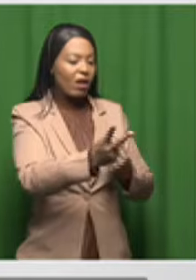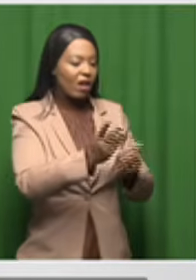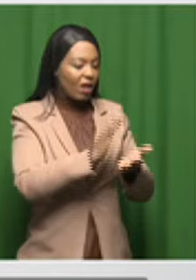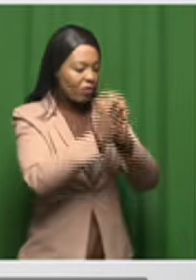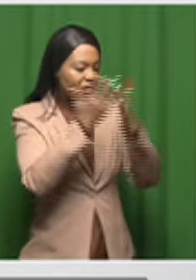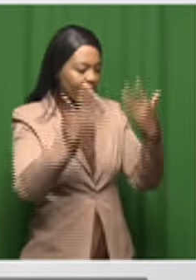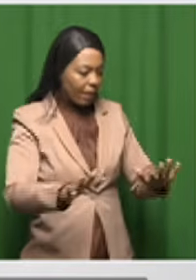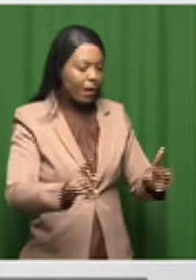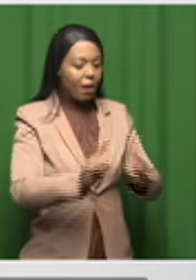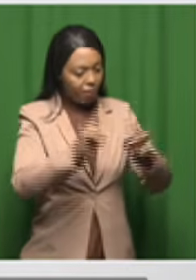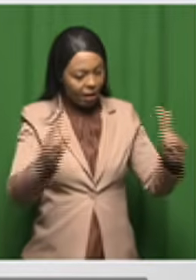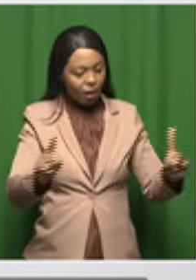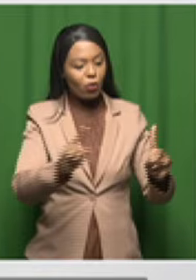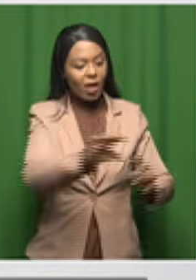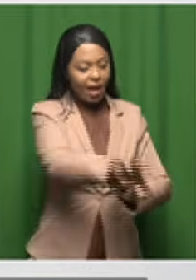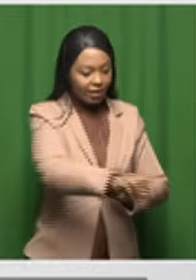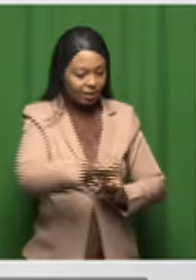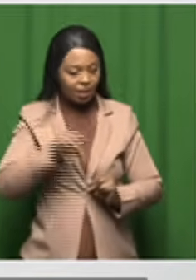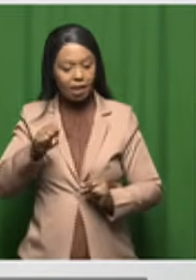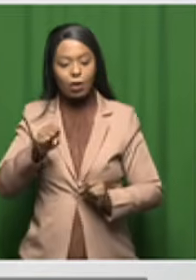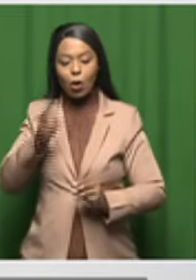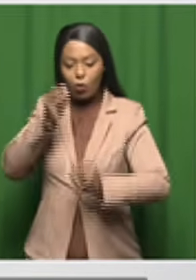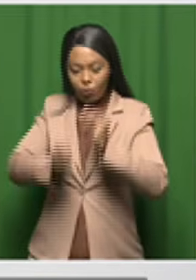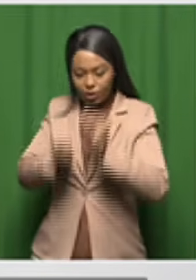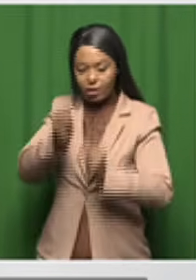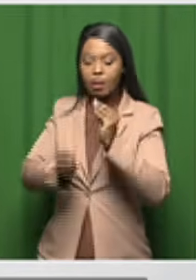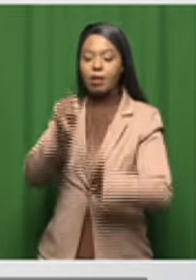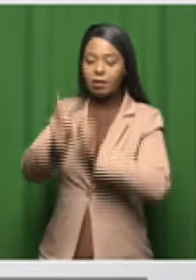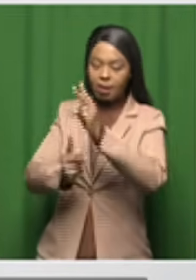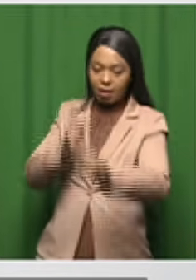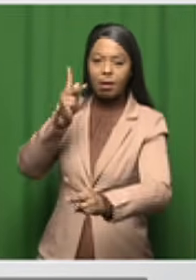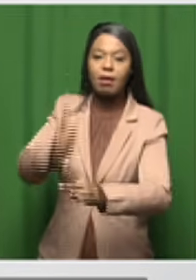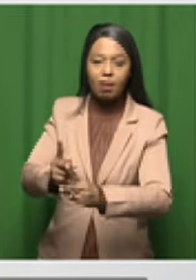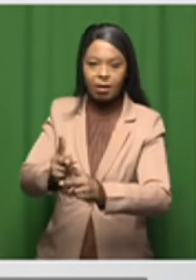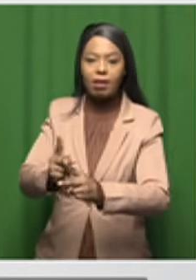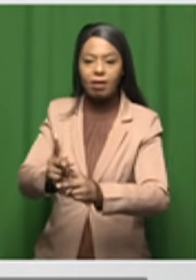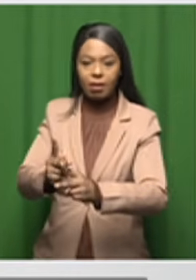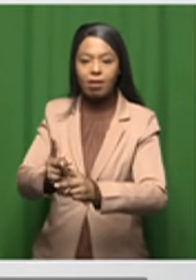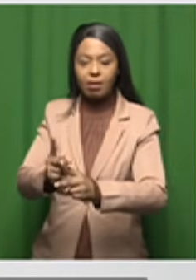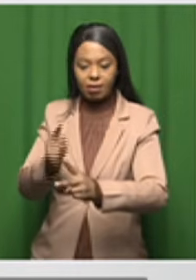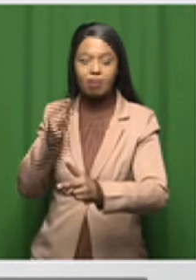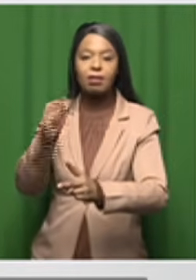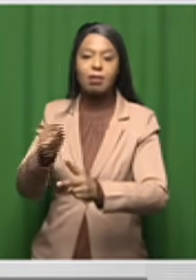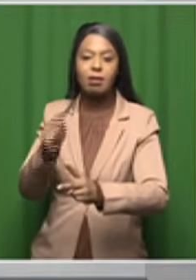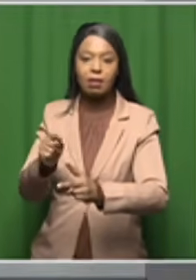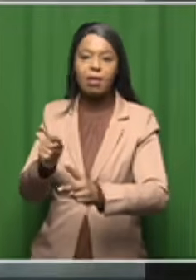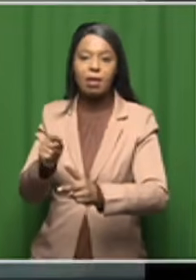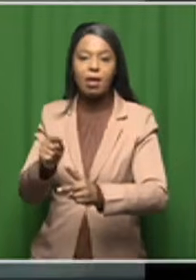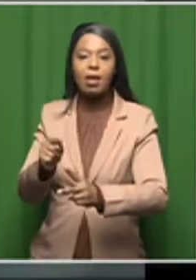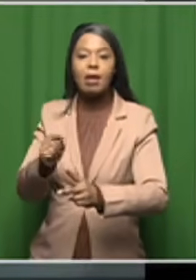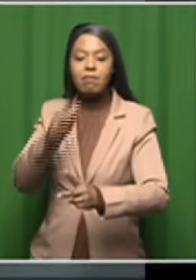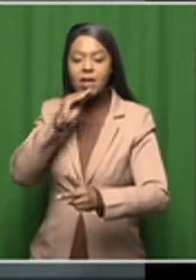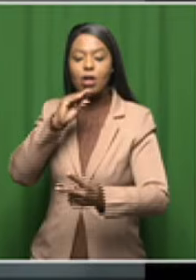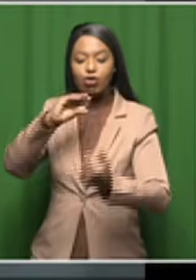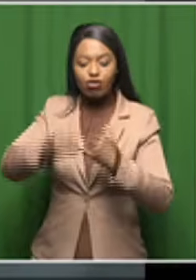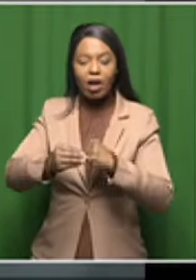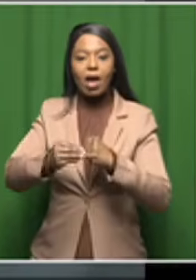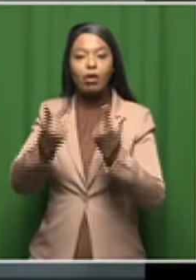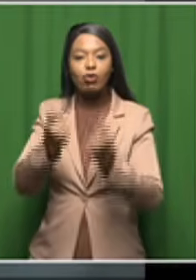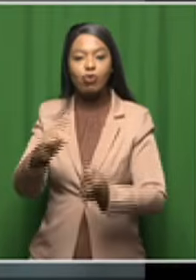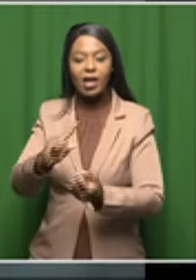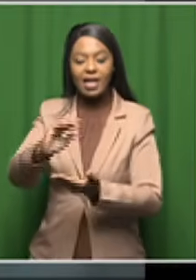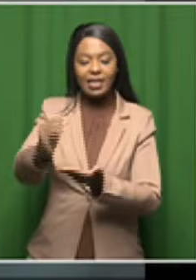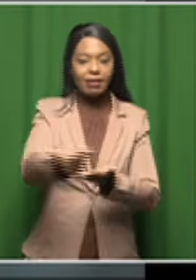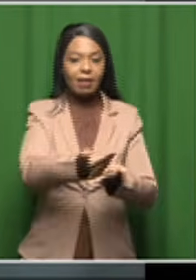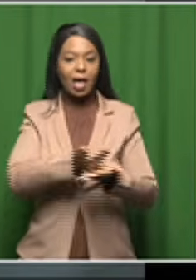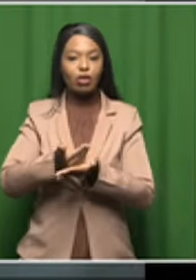use. And so we try and rescue as much as possible. And also look at